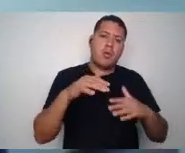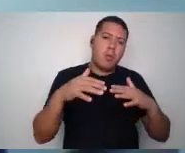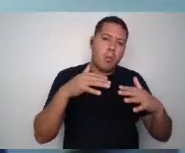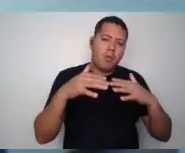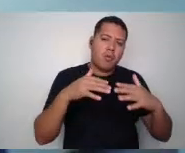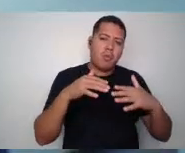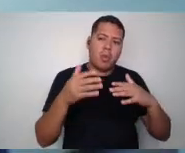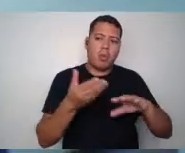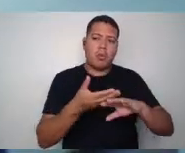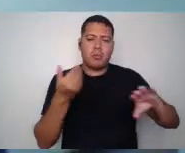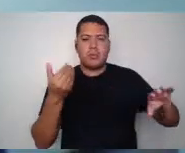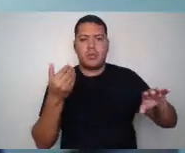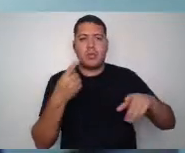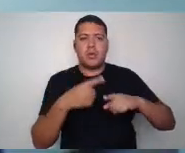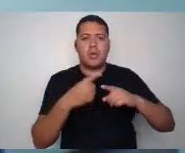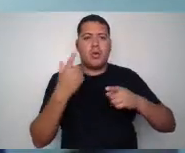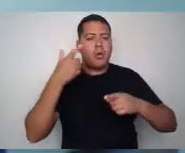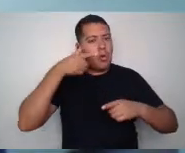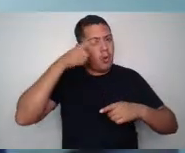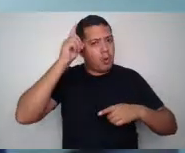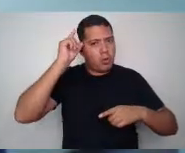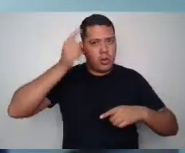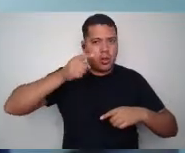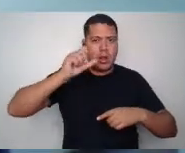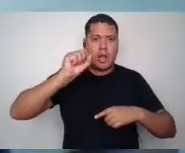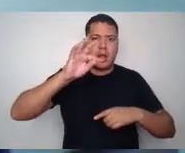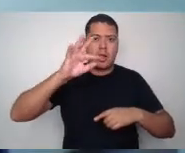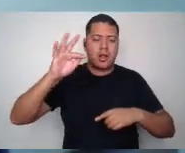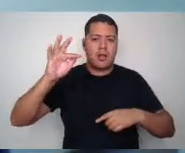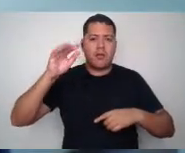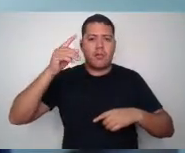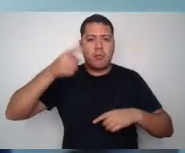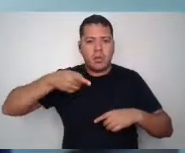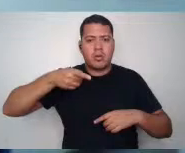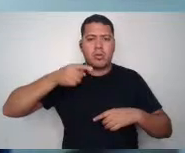that we maybe had a disruptive movement of